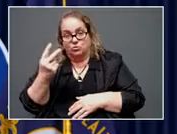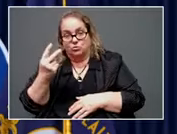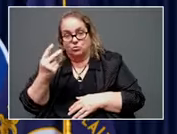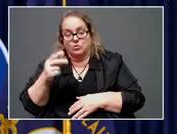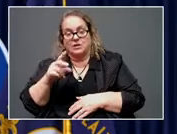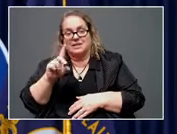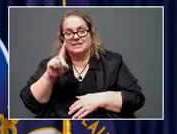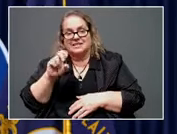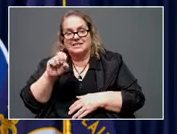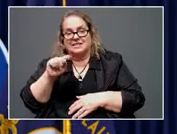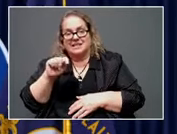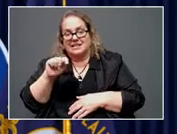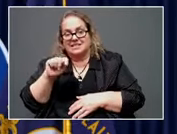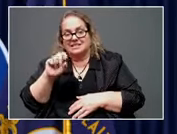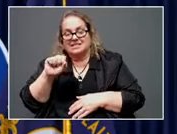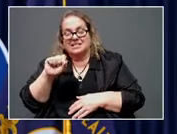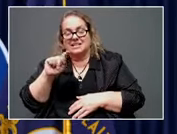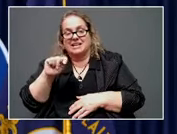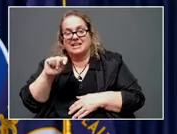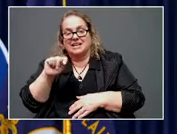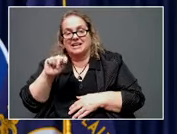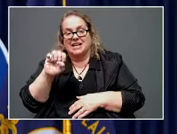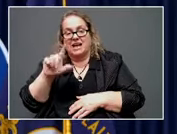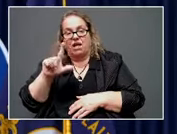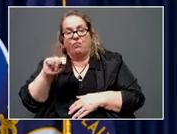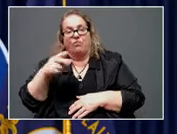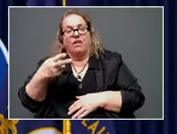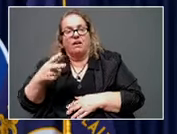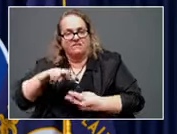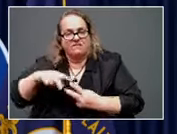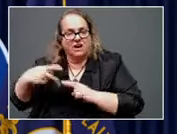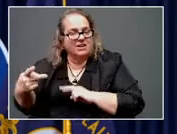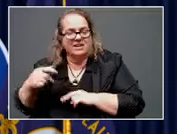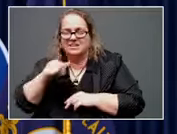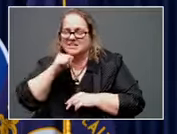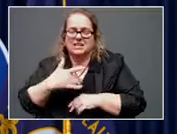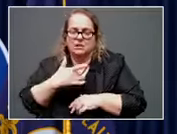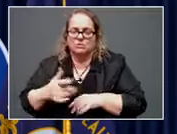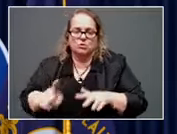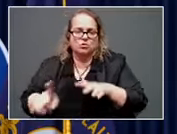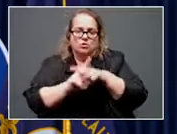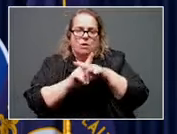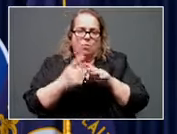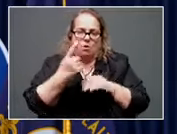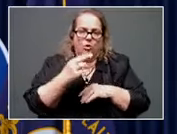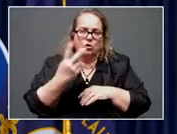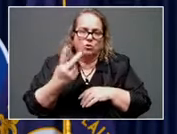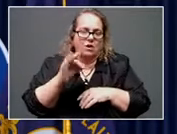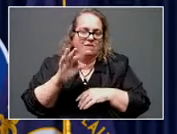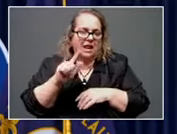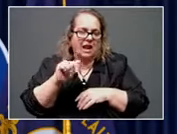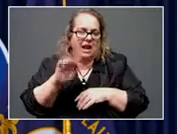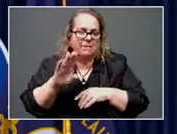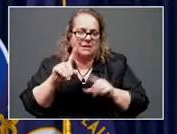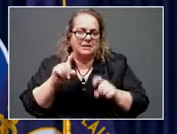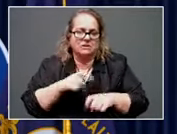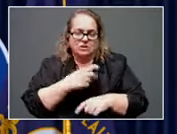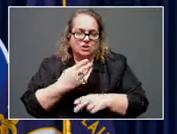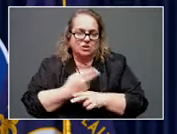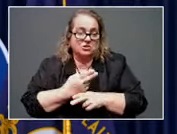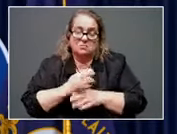it doesn't show up unusually on one or two of the laboratory tests that we use. The guidance is the